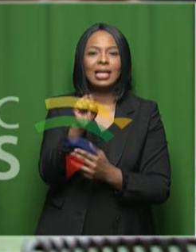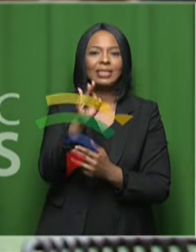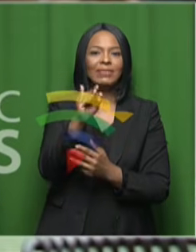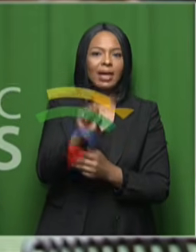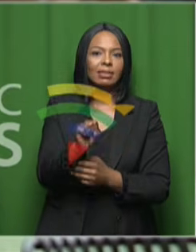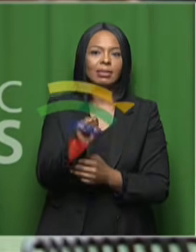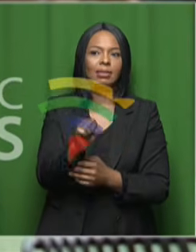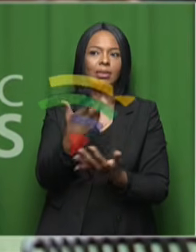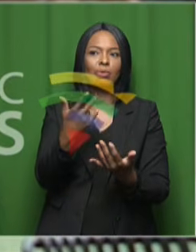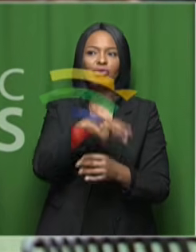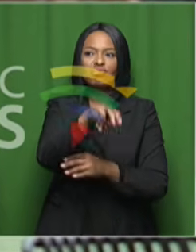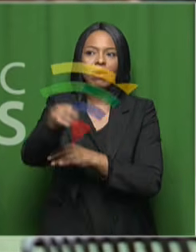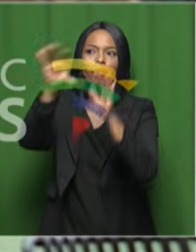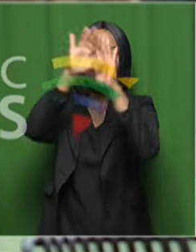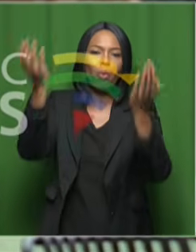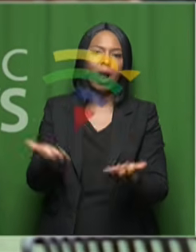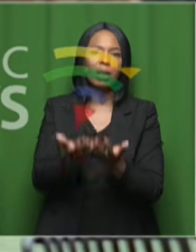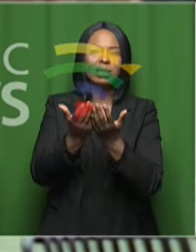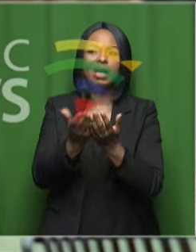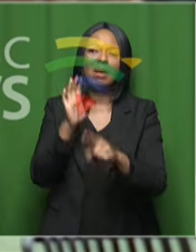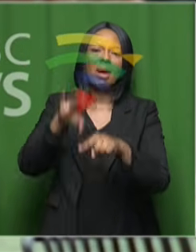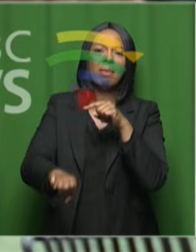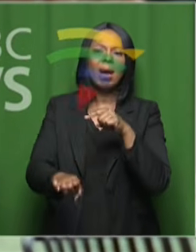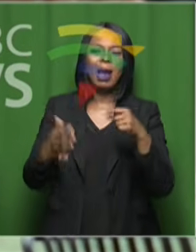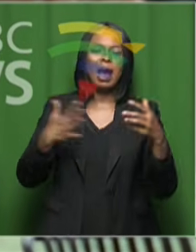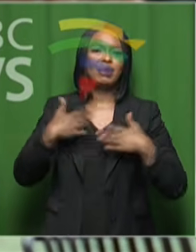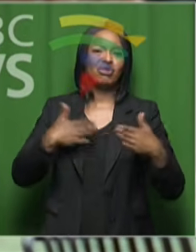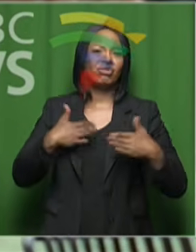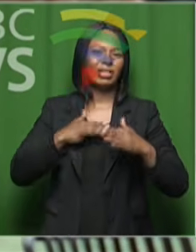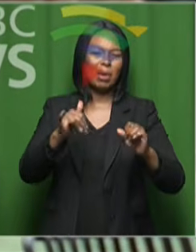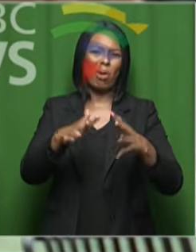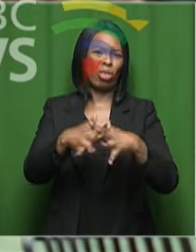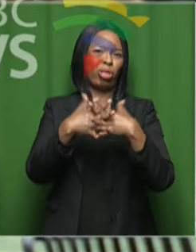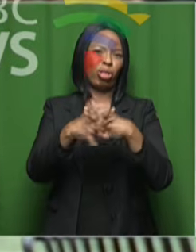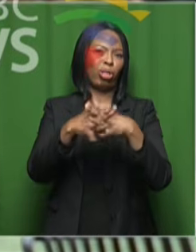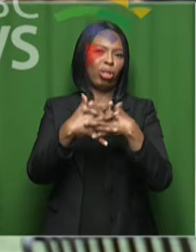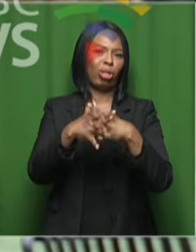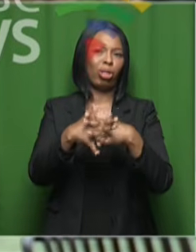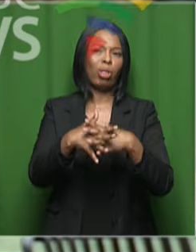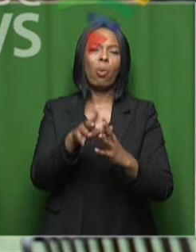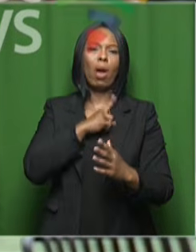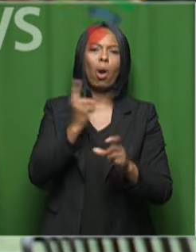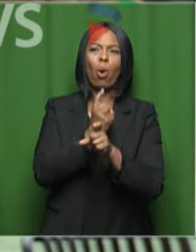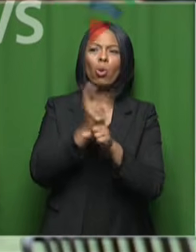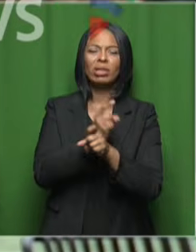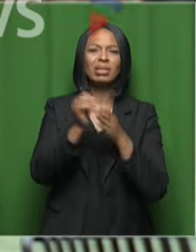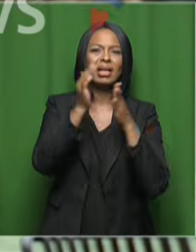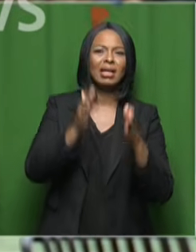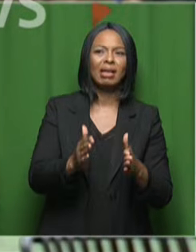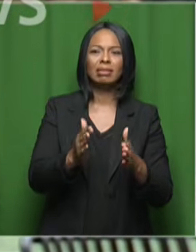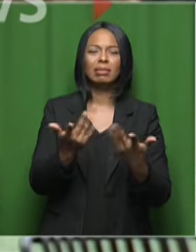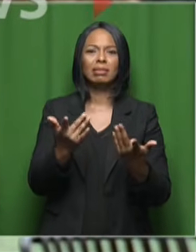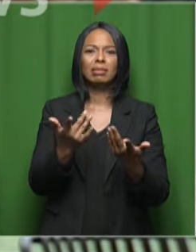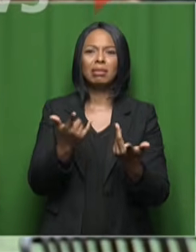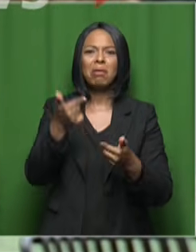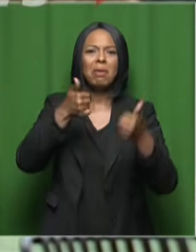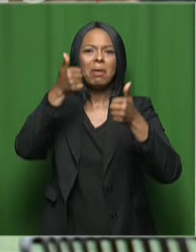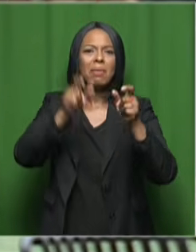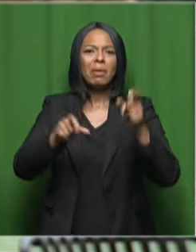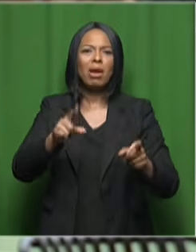world, and we realized that the administration of NSFAS is quite complex. So changing leadership constantly and not consulting all